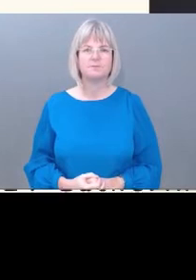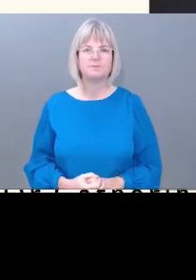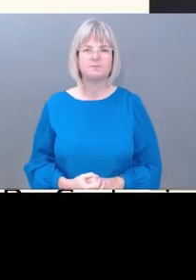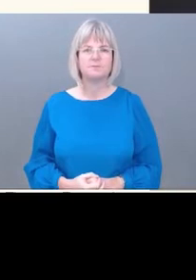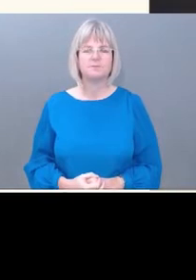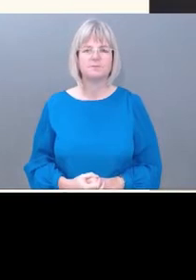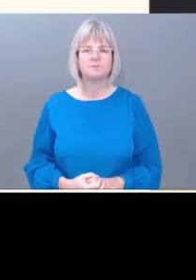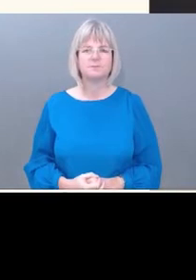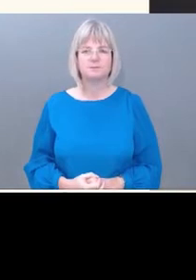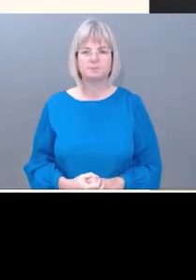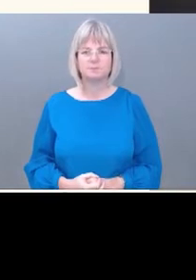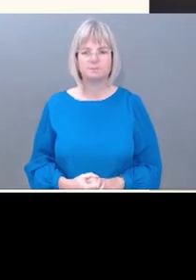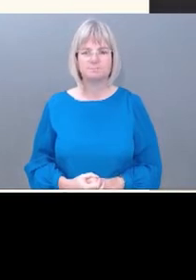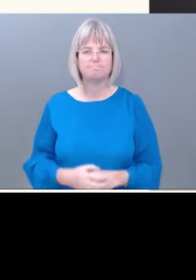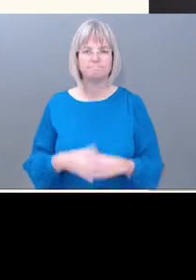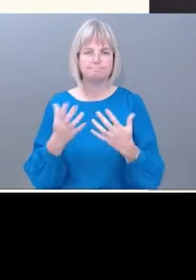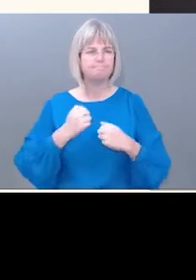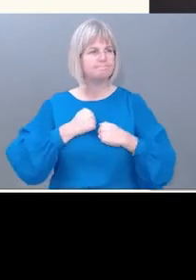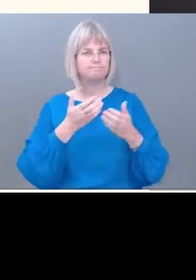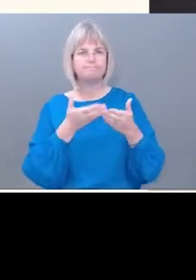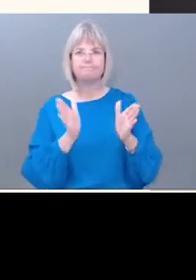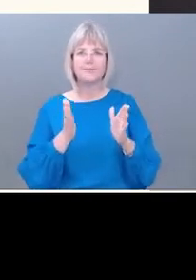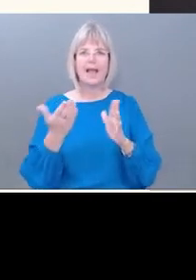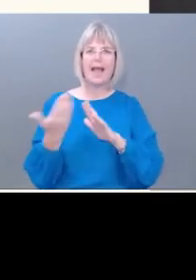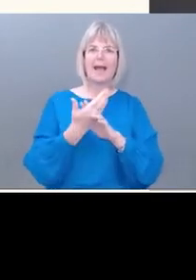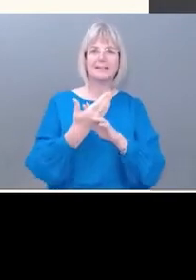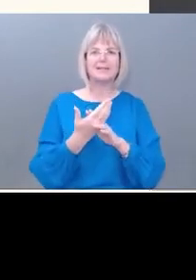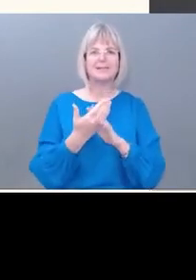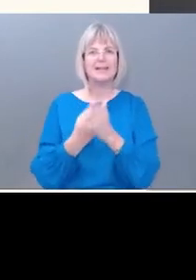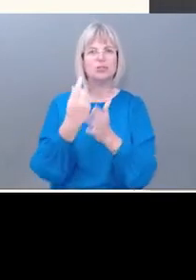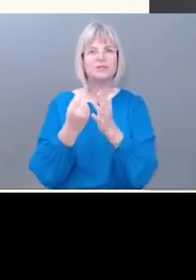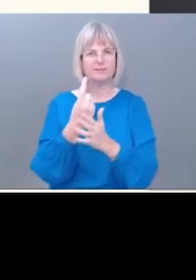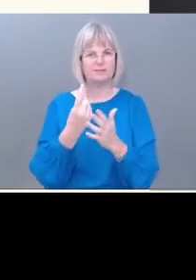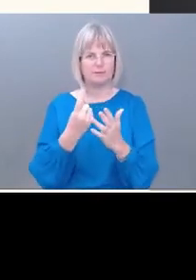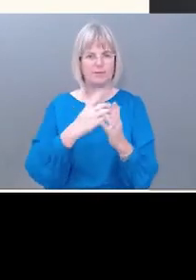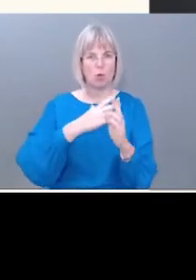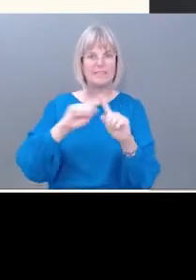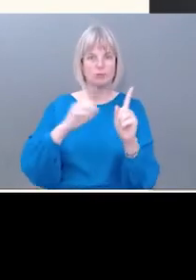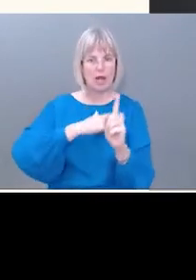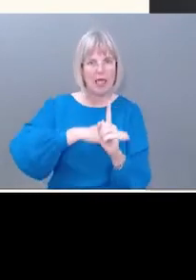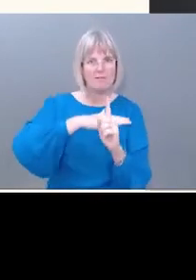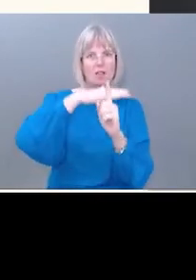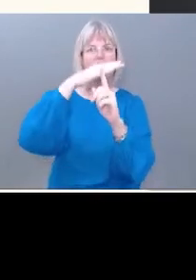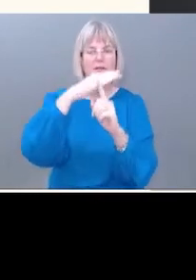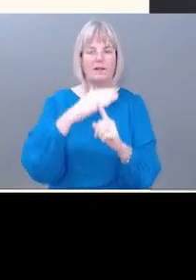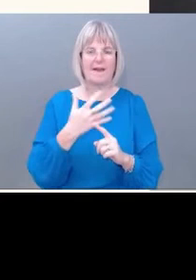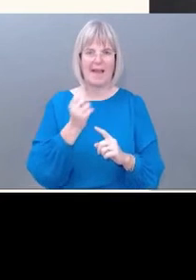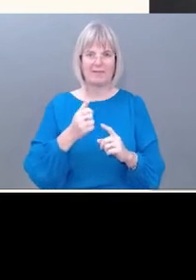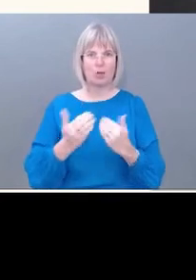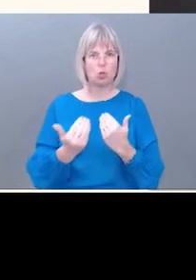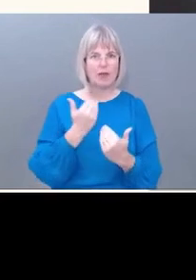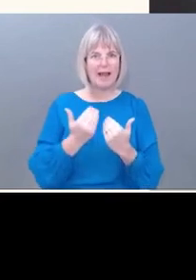For our widening access initiatives, we're working at several different levels. We've got a trainee widening access champions group that are developing talks to